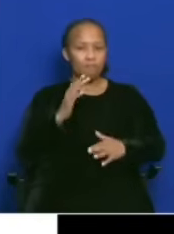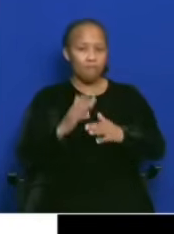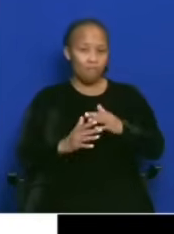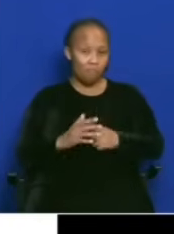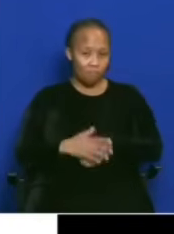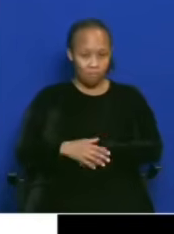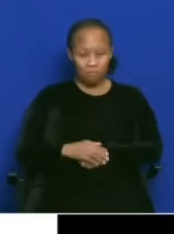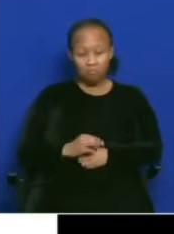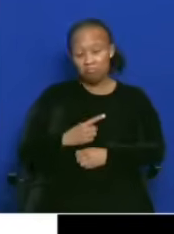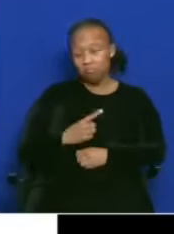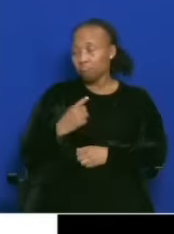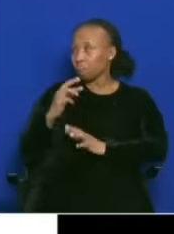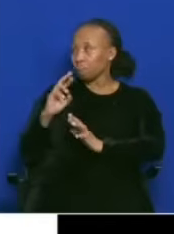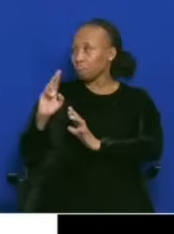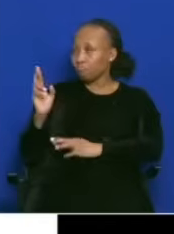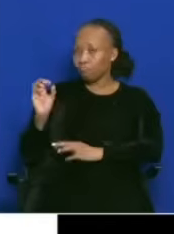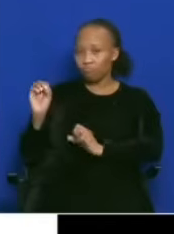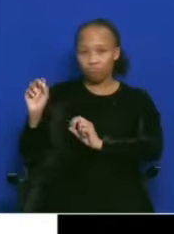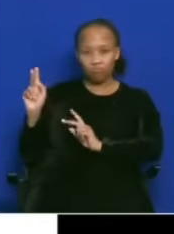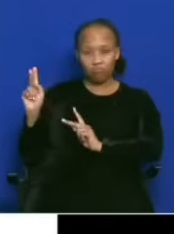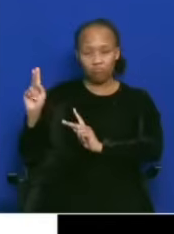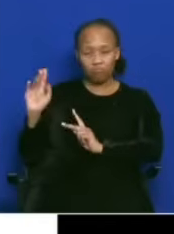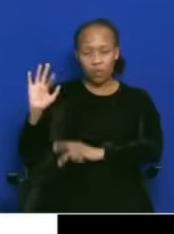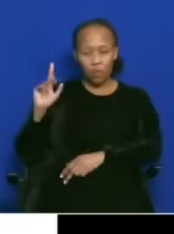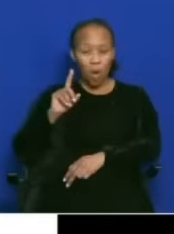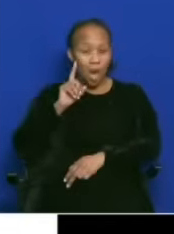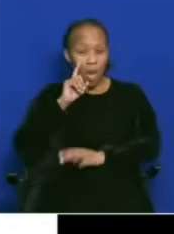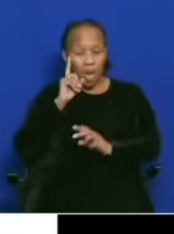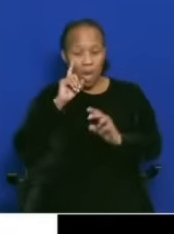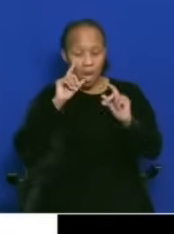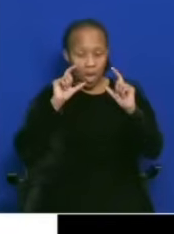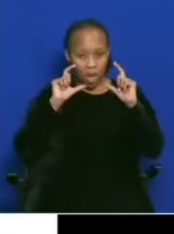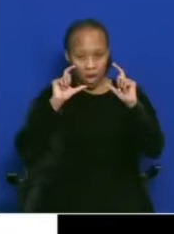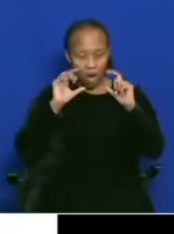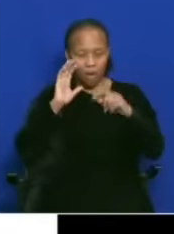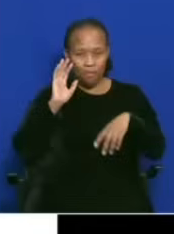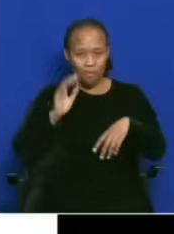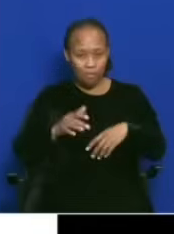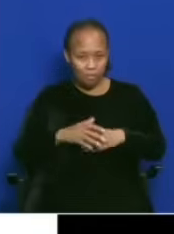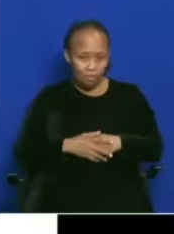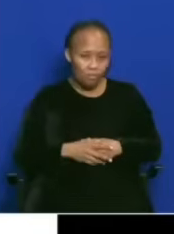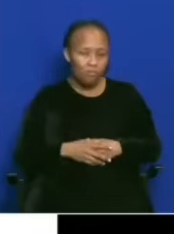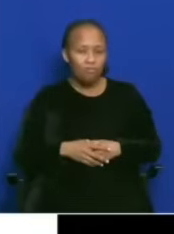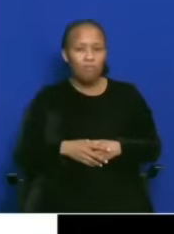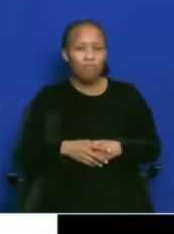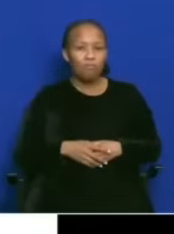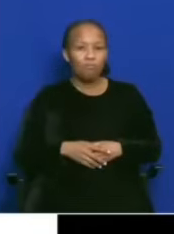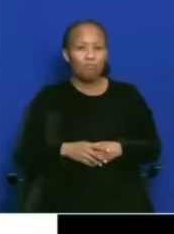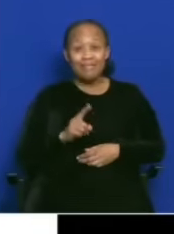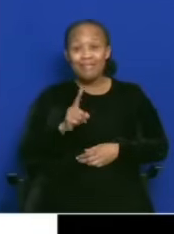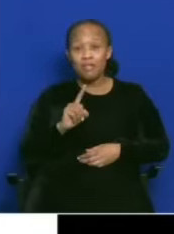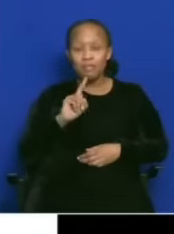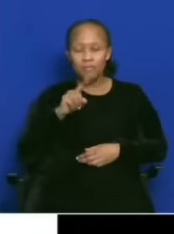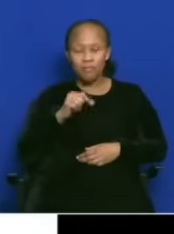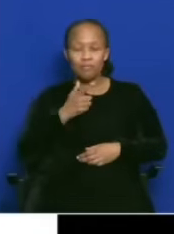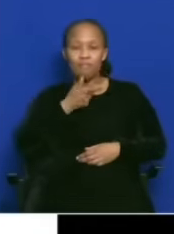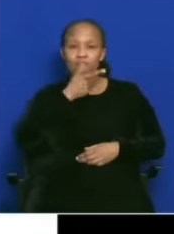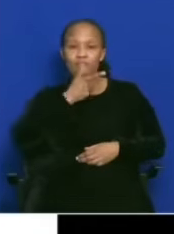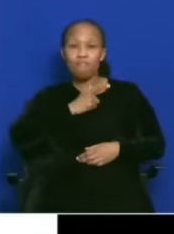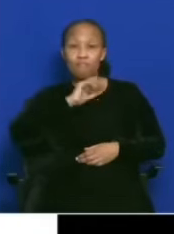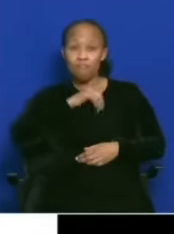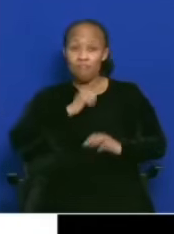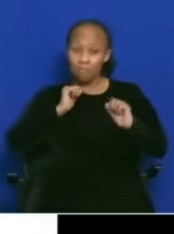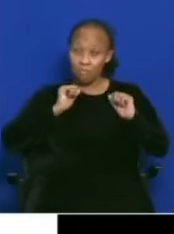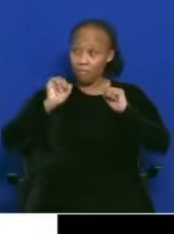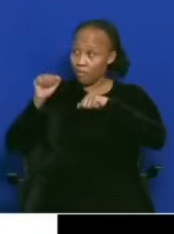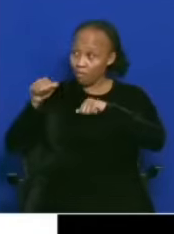we will keep eye out, and he should tell us, ne? General Khan responds,